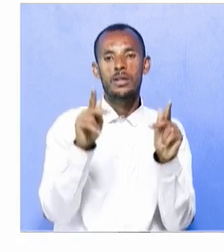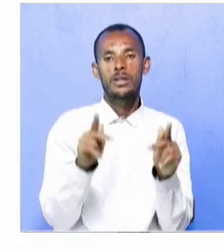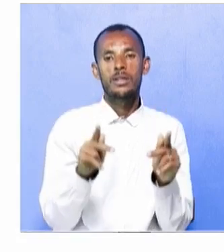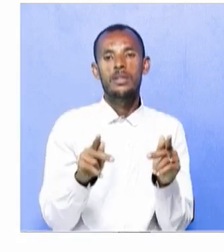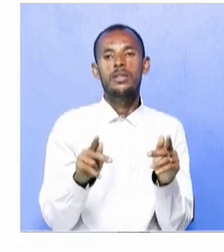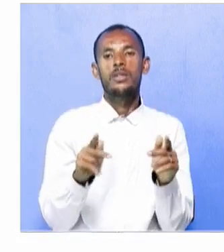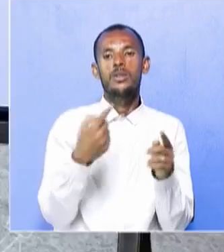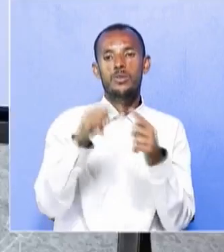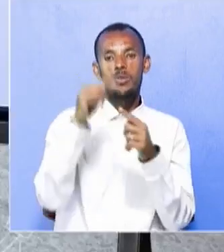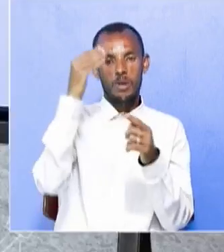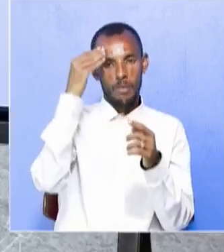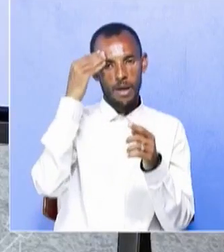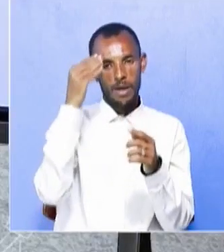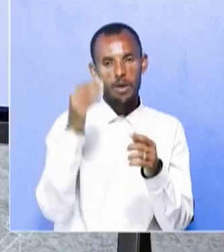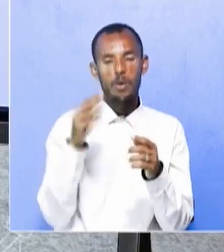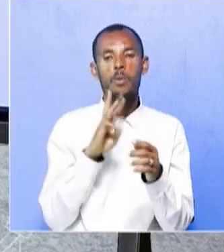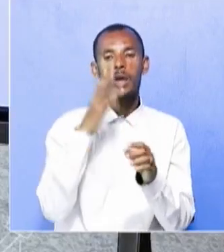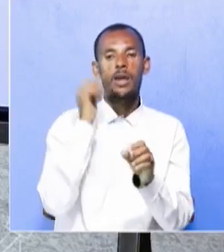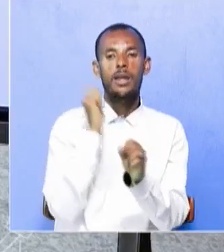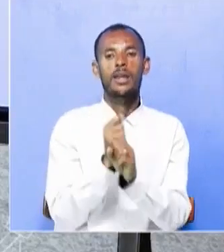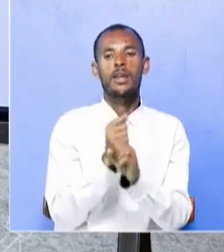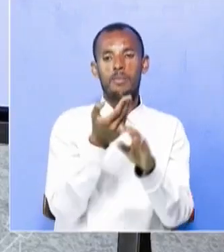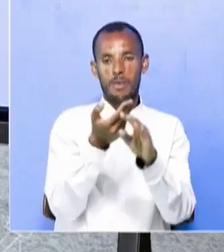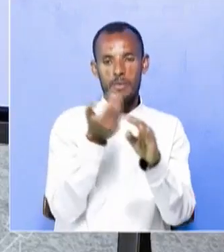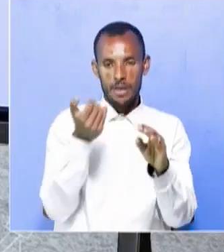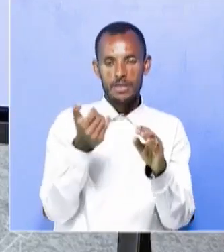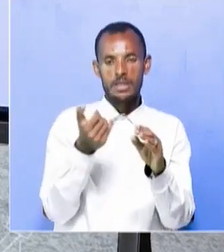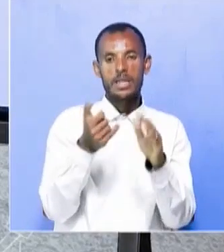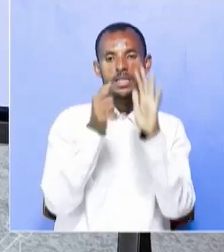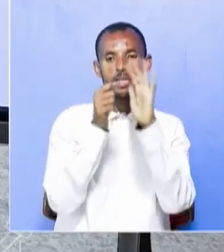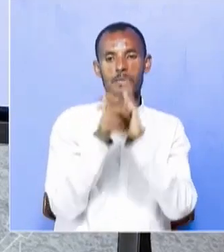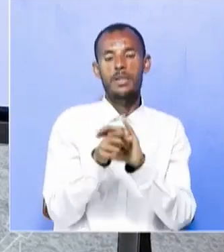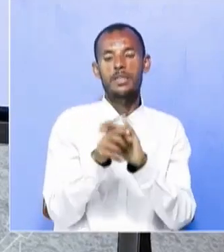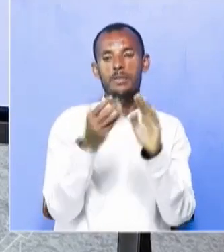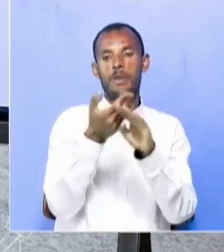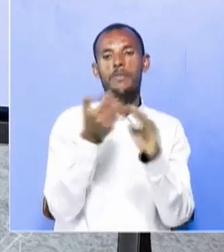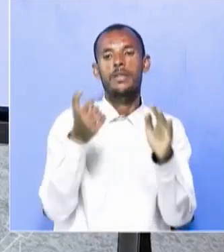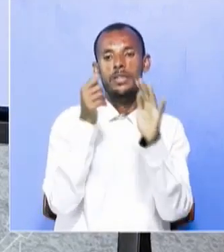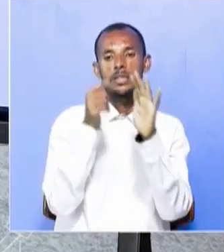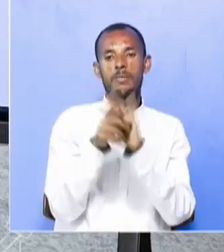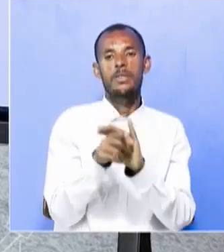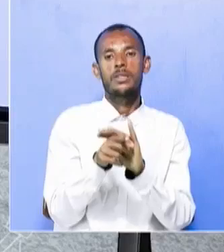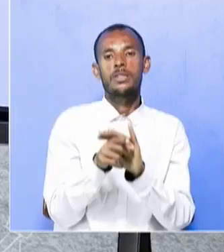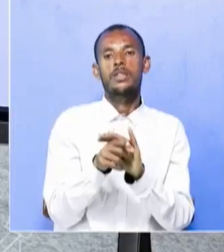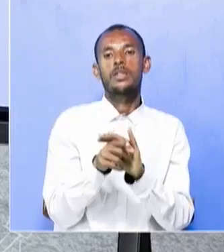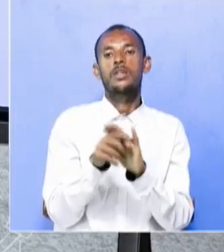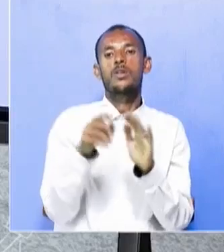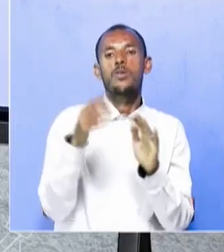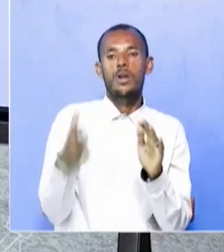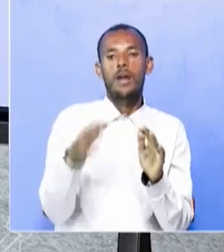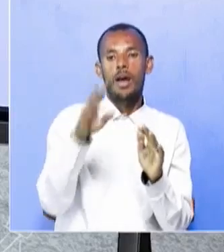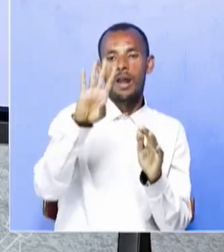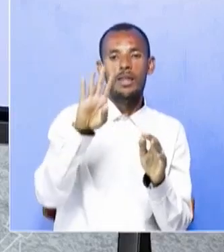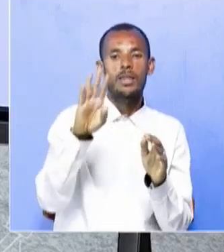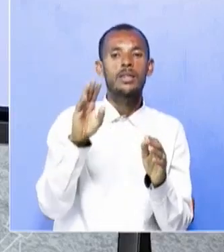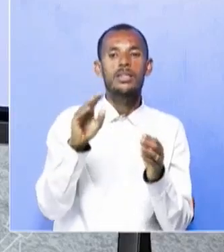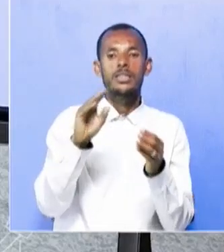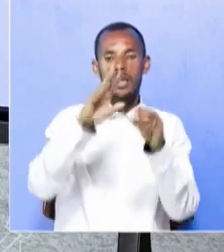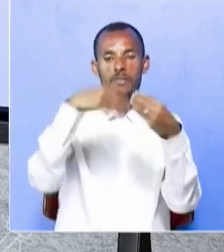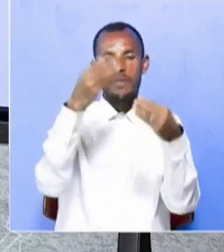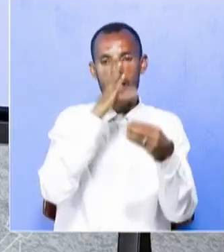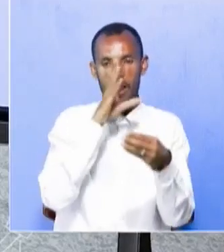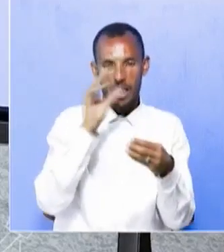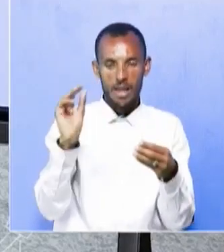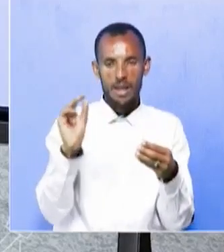Just to remind you what we did in the previous example. In the previous example, a certain quadrilateral was given